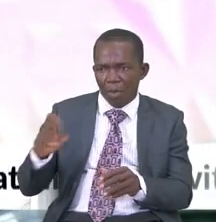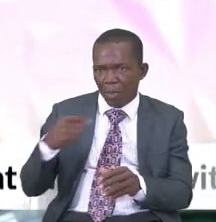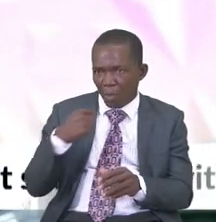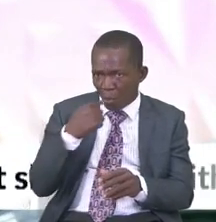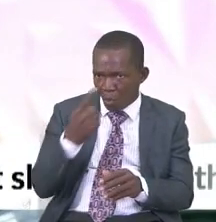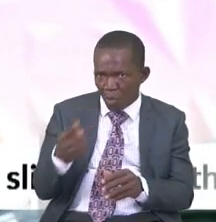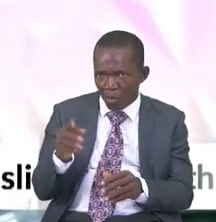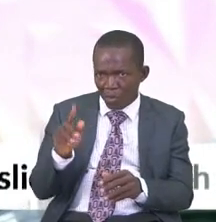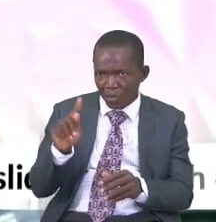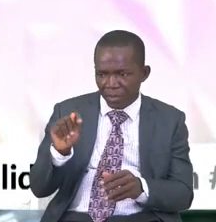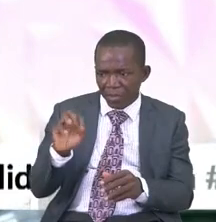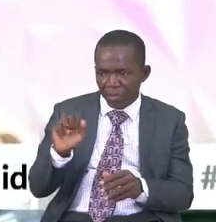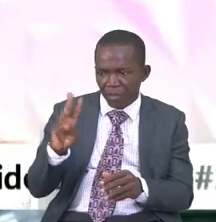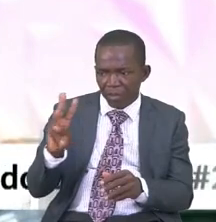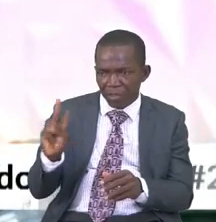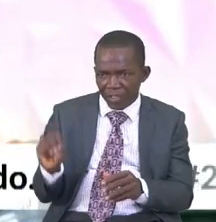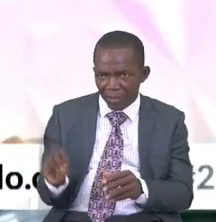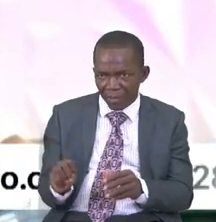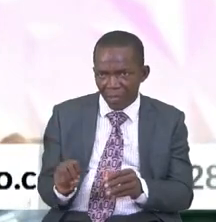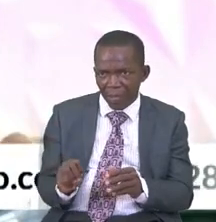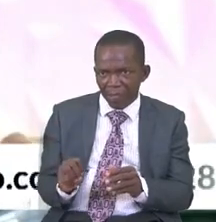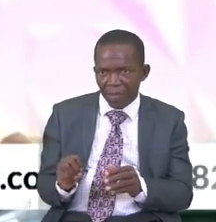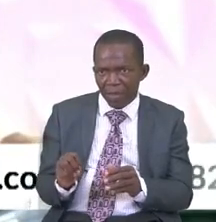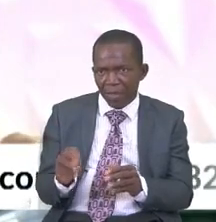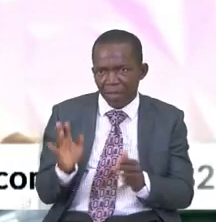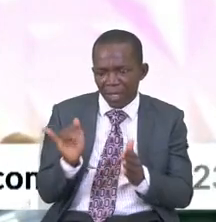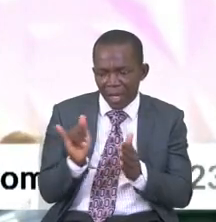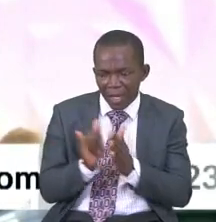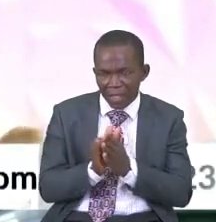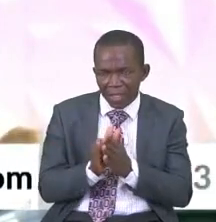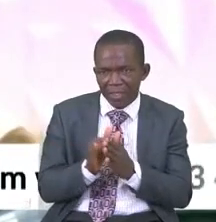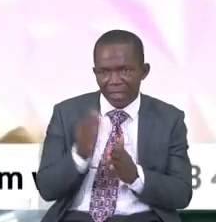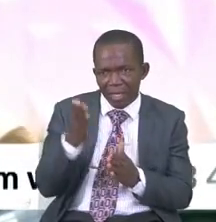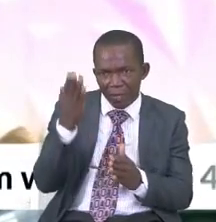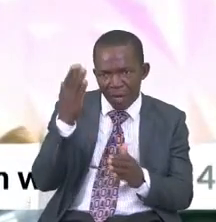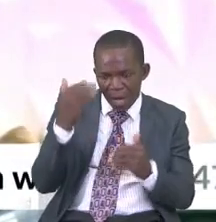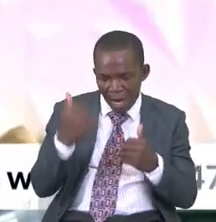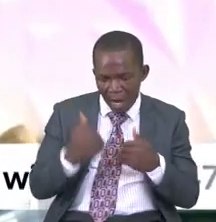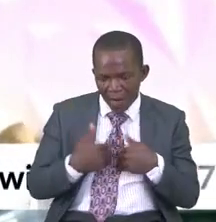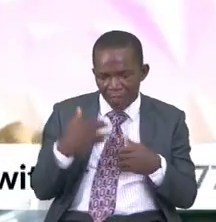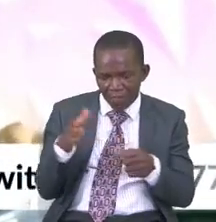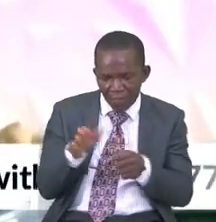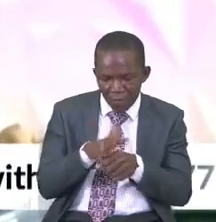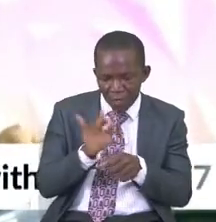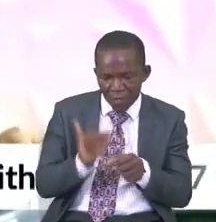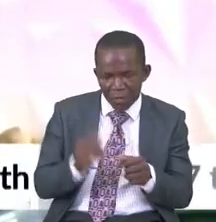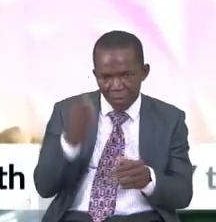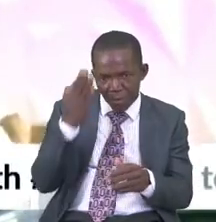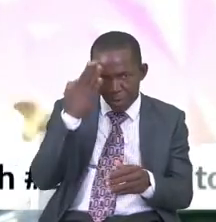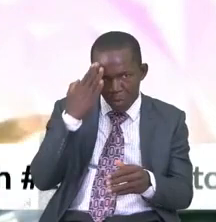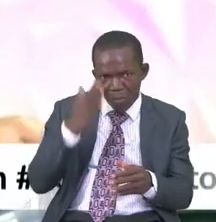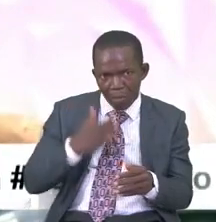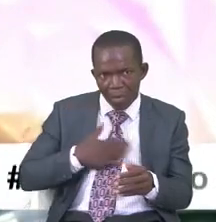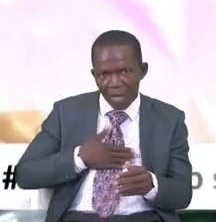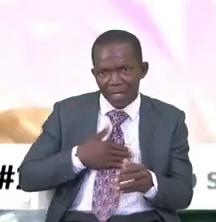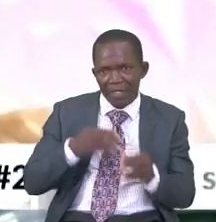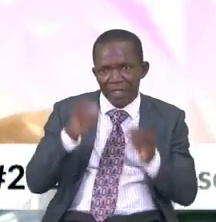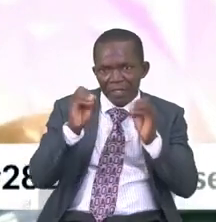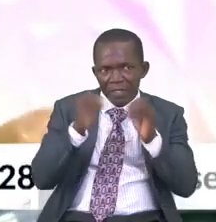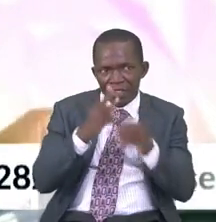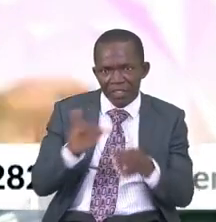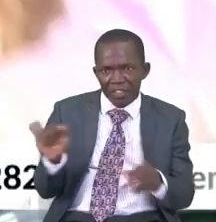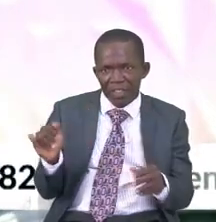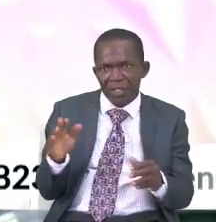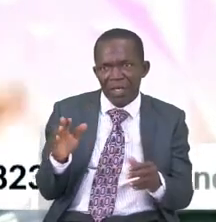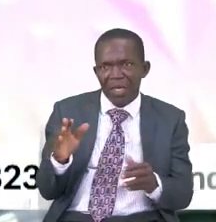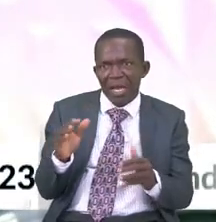at his life. For thou hast fully known my doctrine, manner of life, purpose, faith, long-suffering,